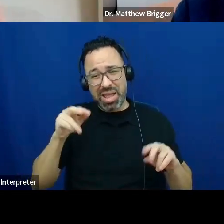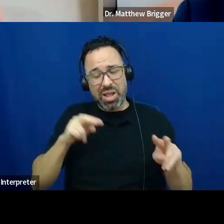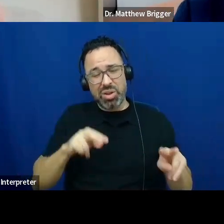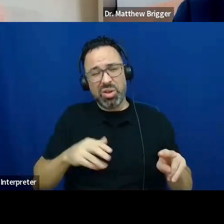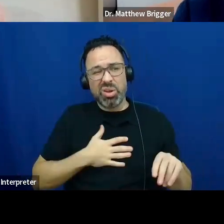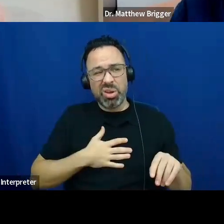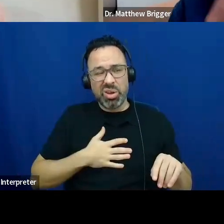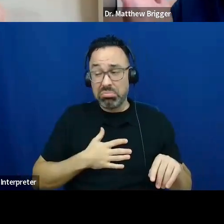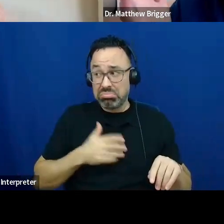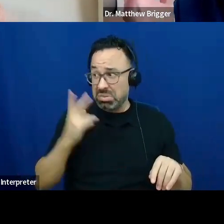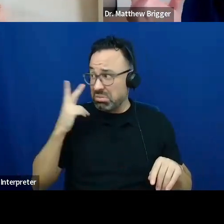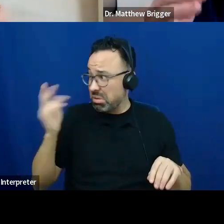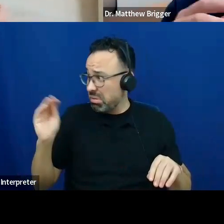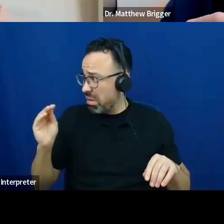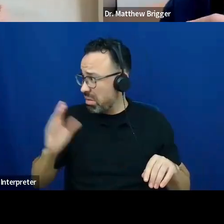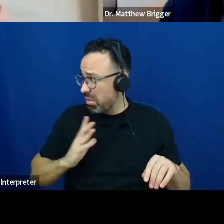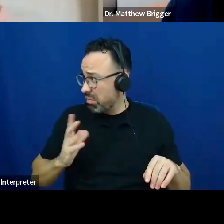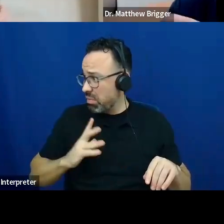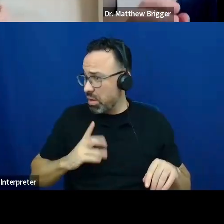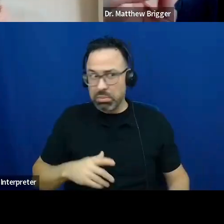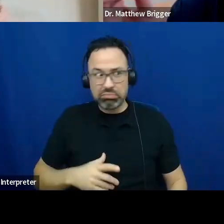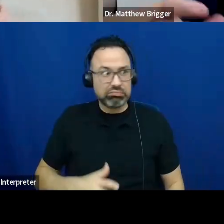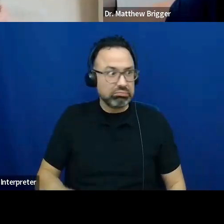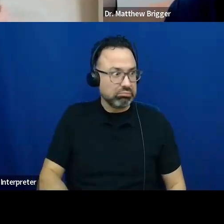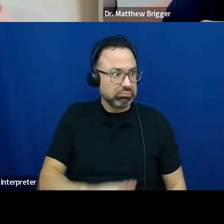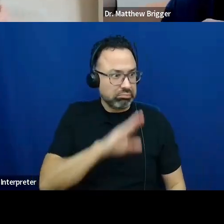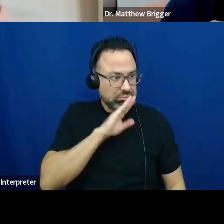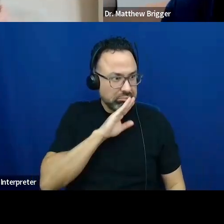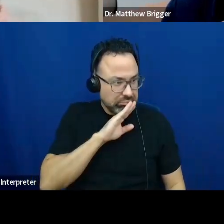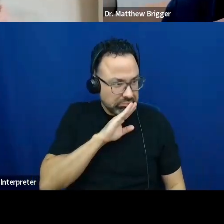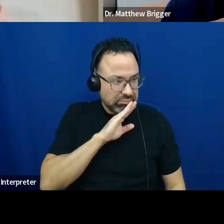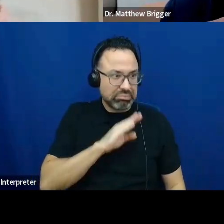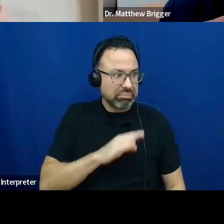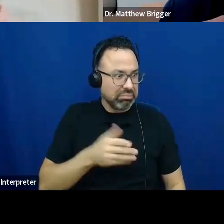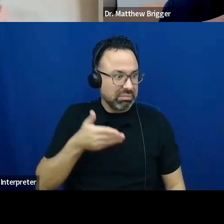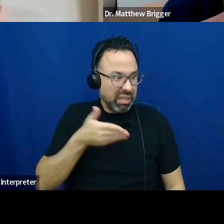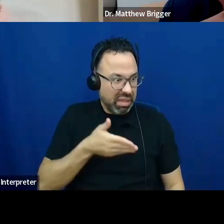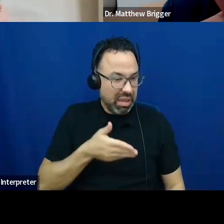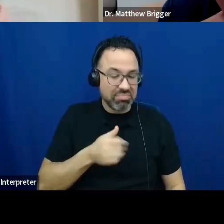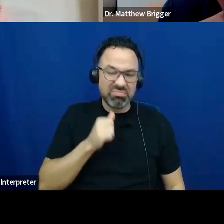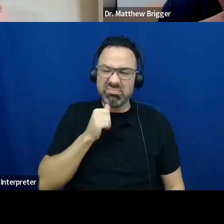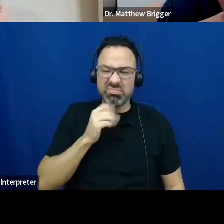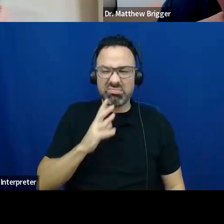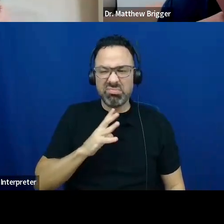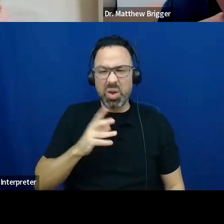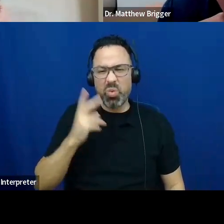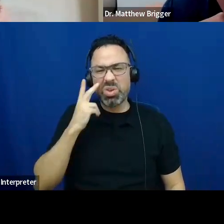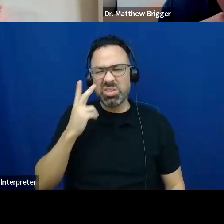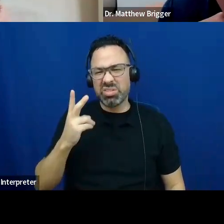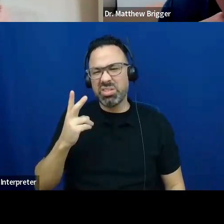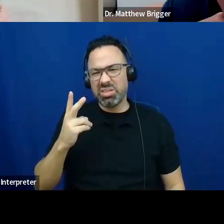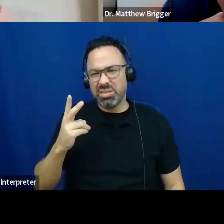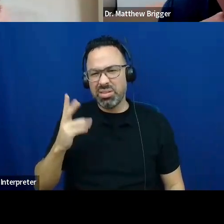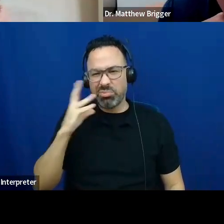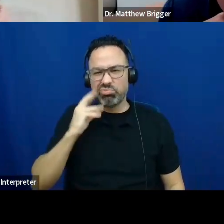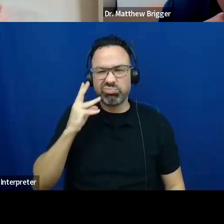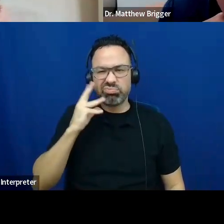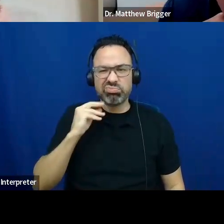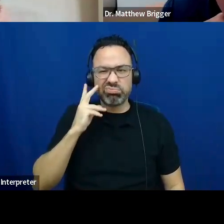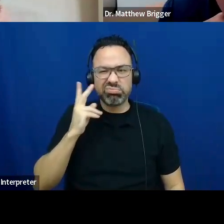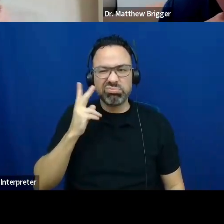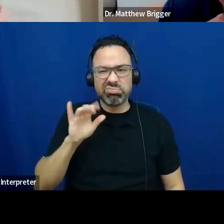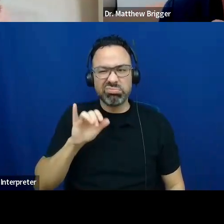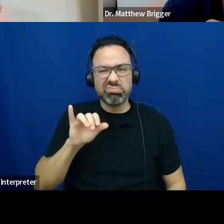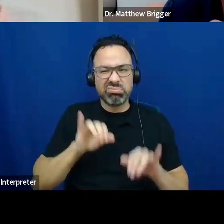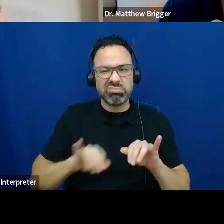"Oh, we don't see anything. It looks fine," but it's not fine. And yes, we do see that, and I think that and that's